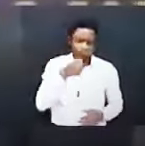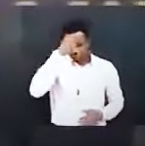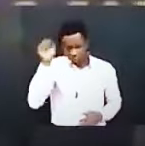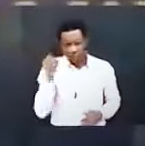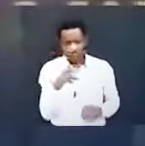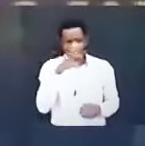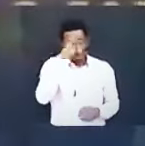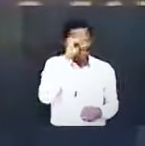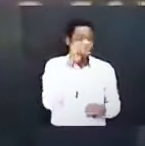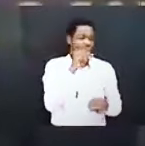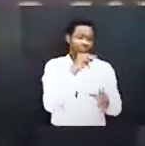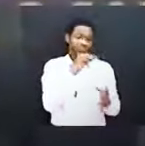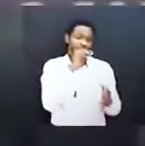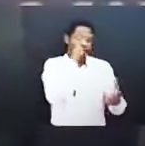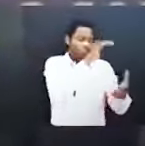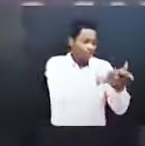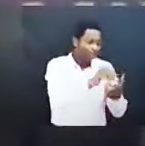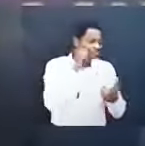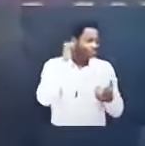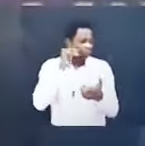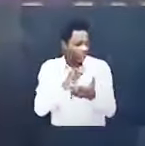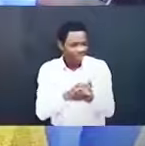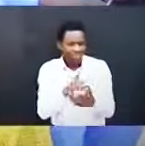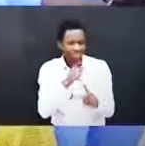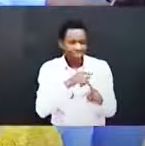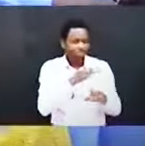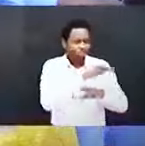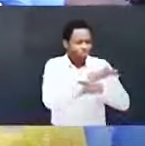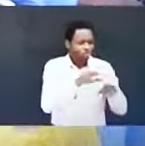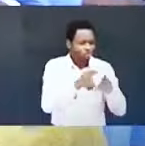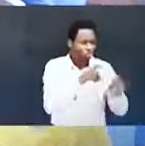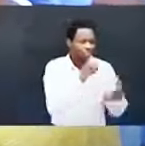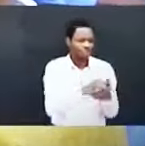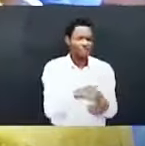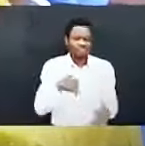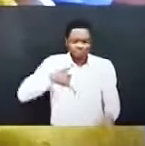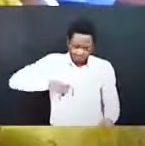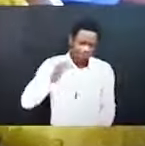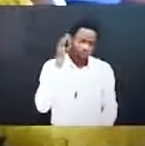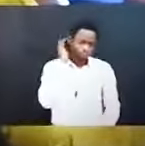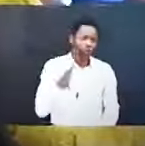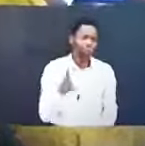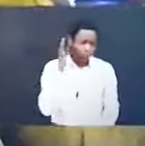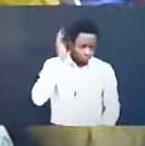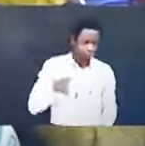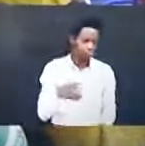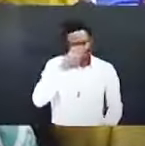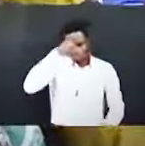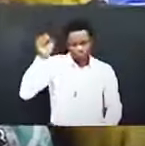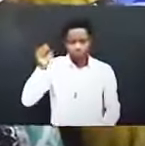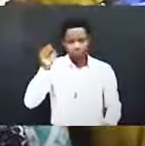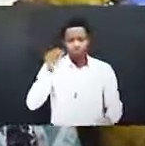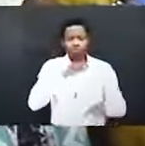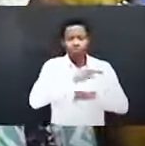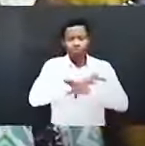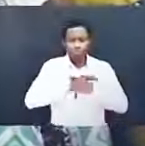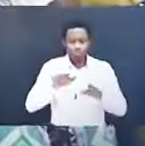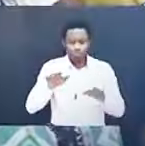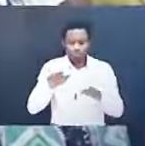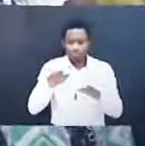husband, the lady is your wife. Try and avoid anything that can harm the